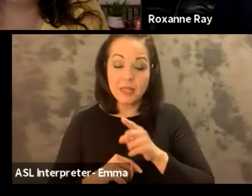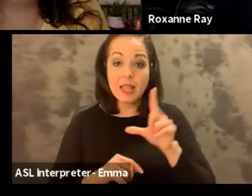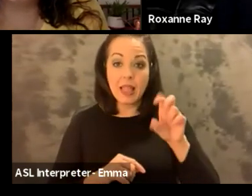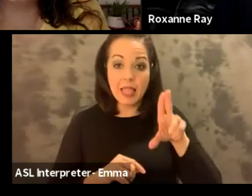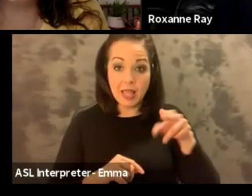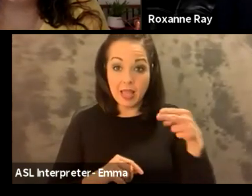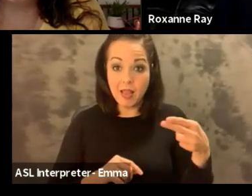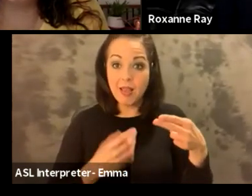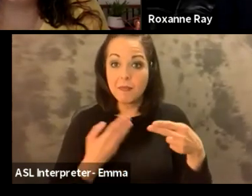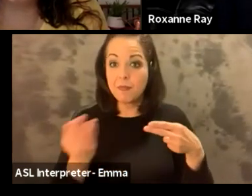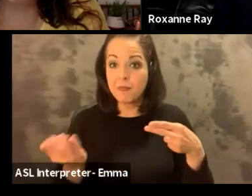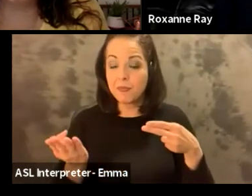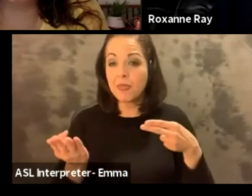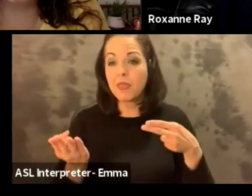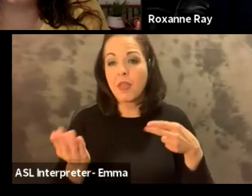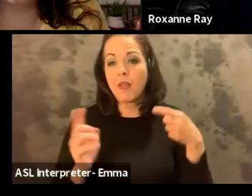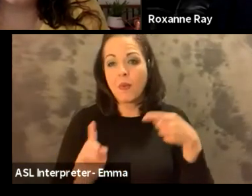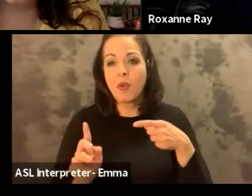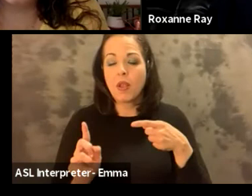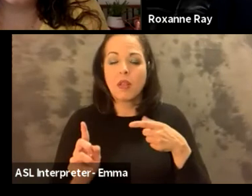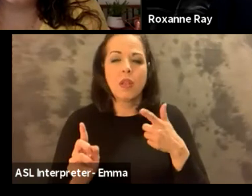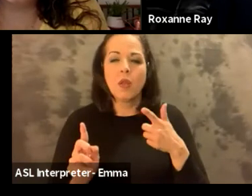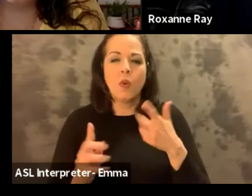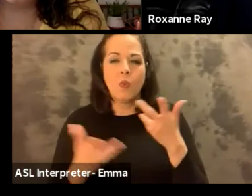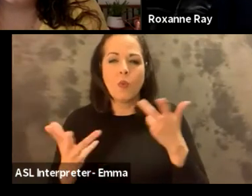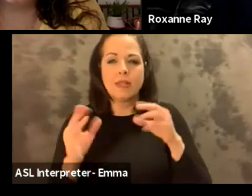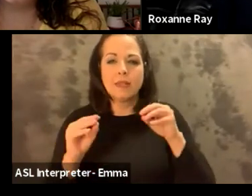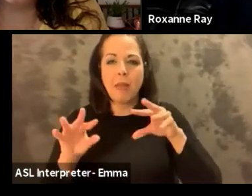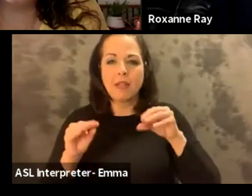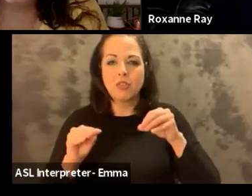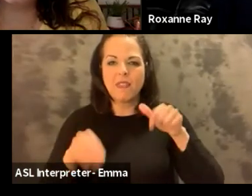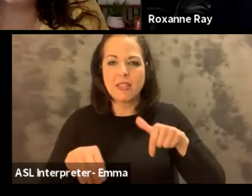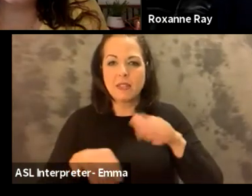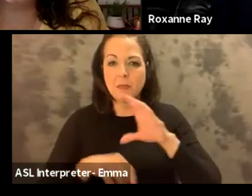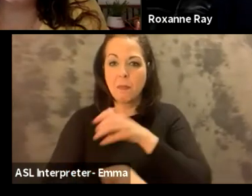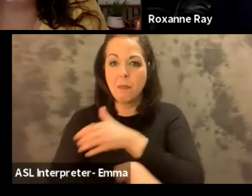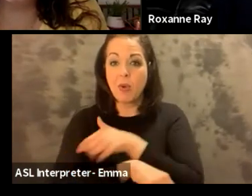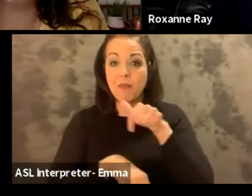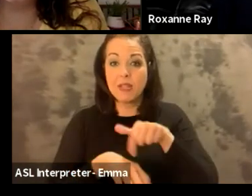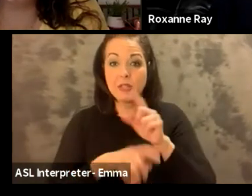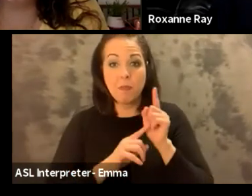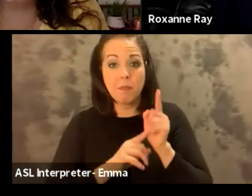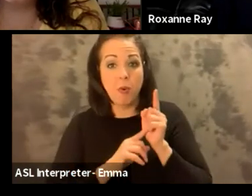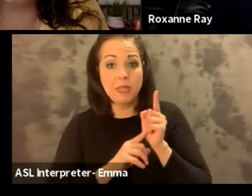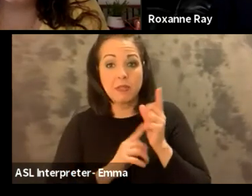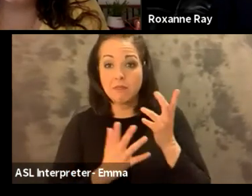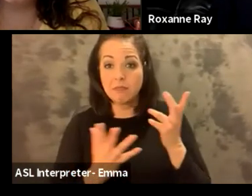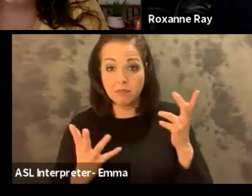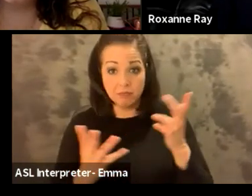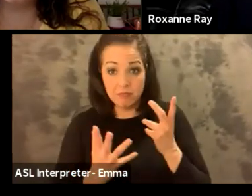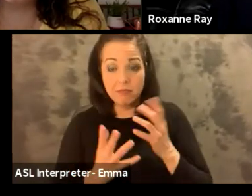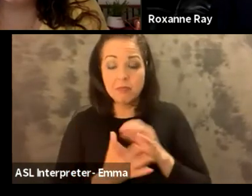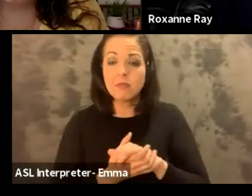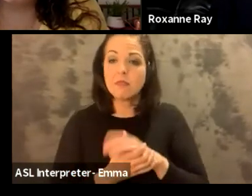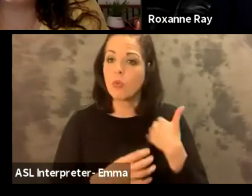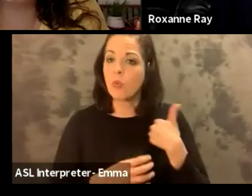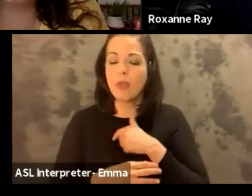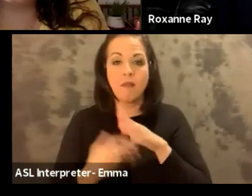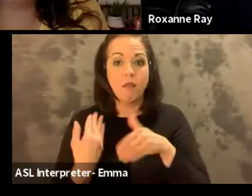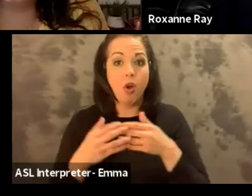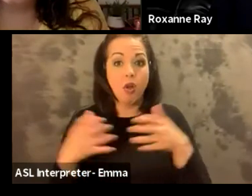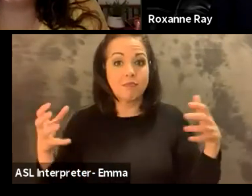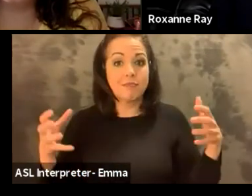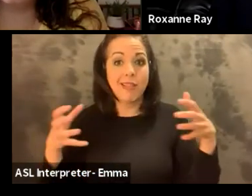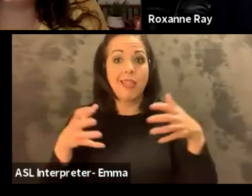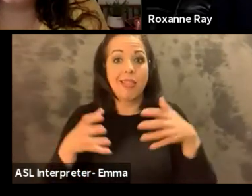around kind of what is the magic of this moment or what is the power of this moment, it's that we have all collectively had the